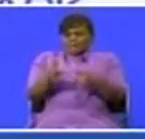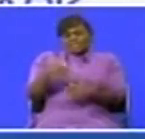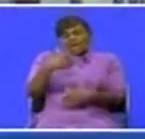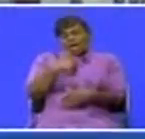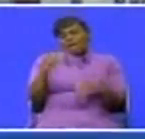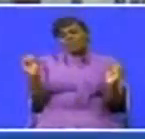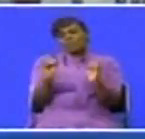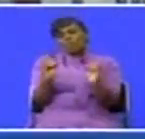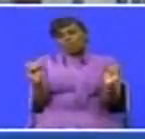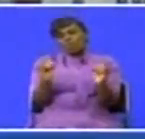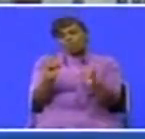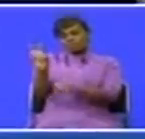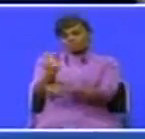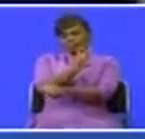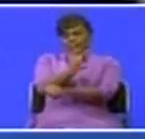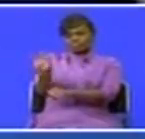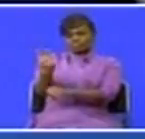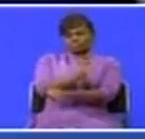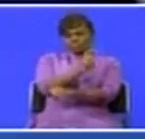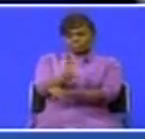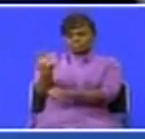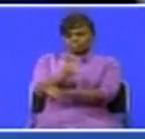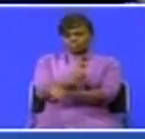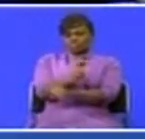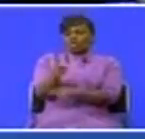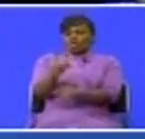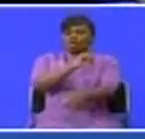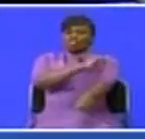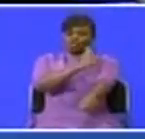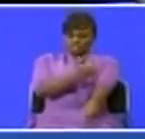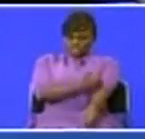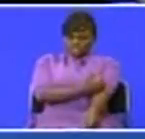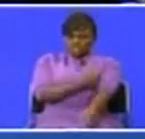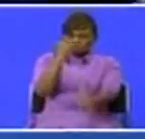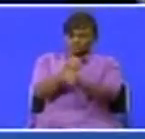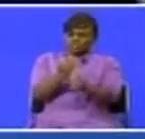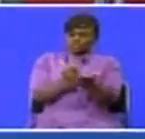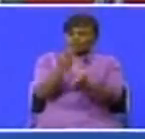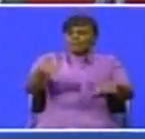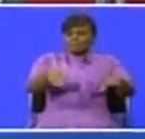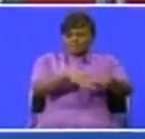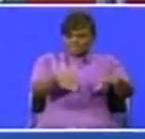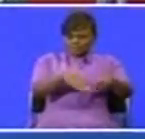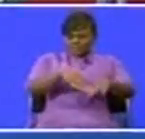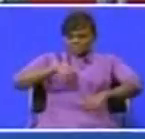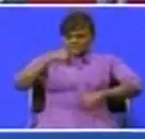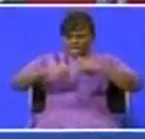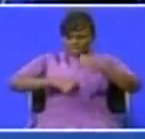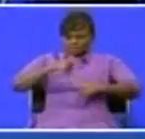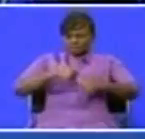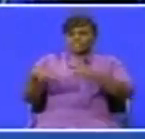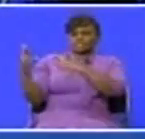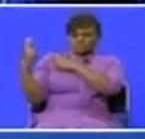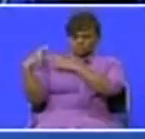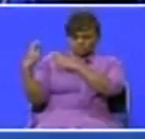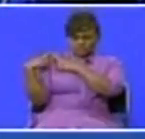have a regulatory or a supervisory mandate, we try to ensure that our members are acting responsibly